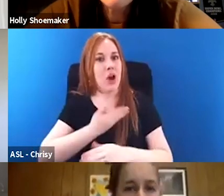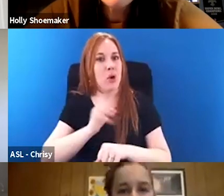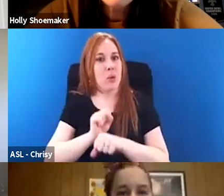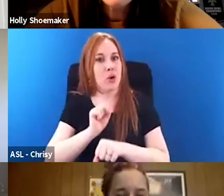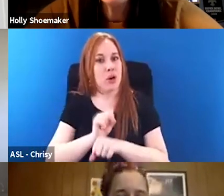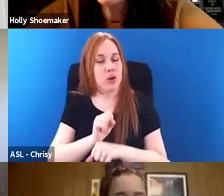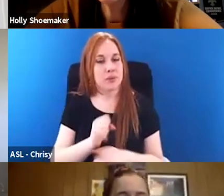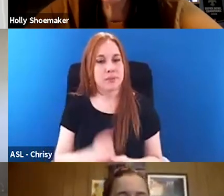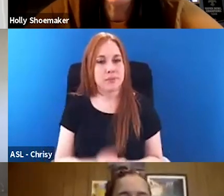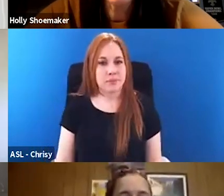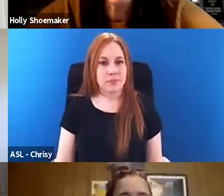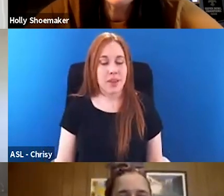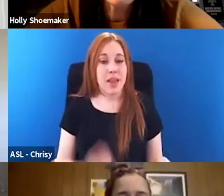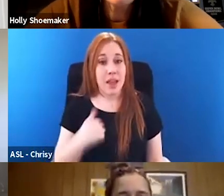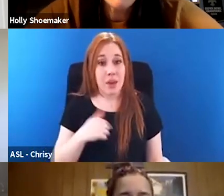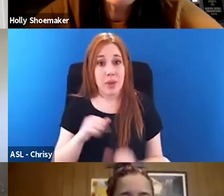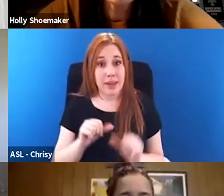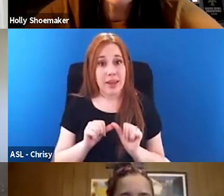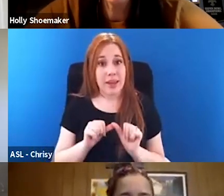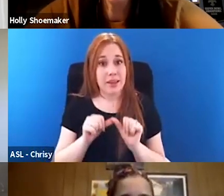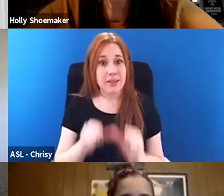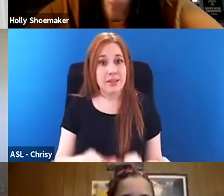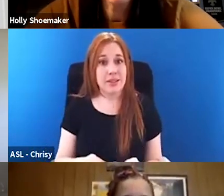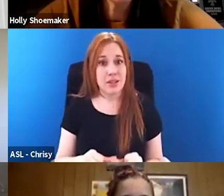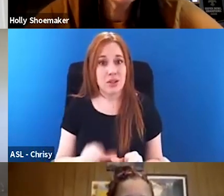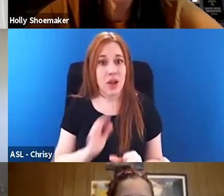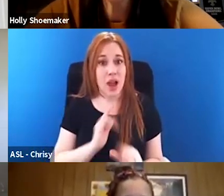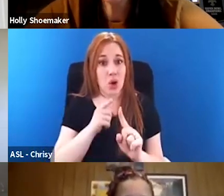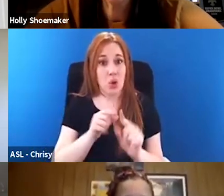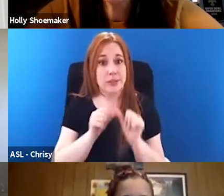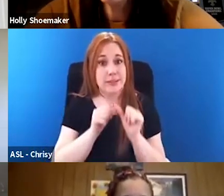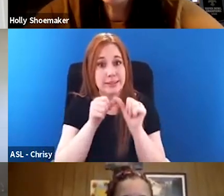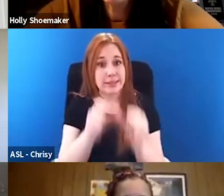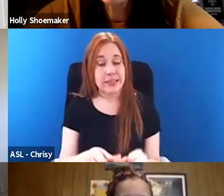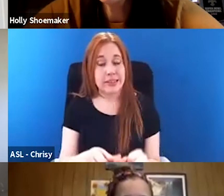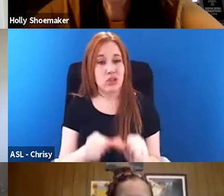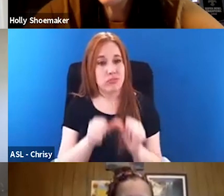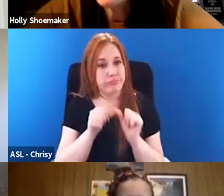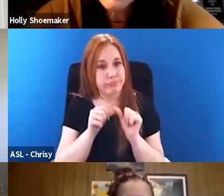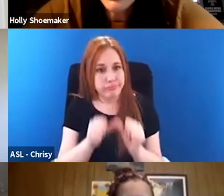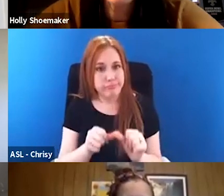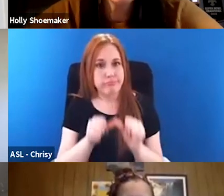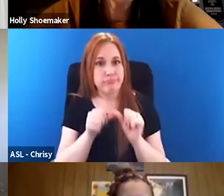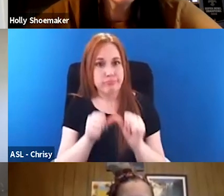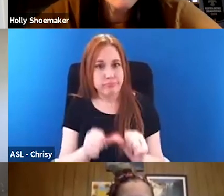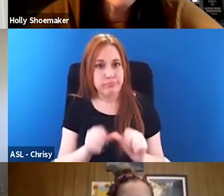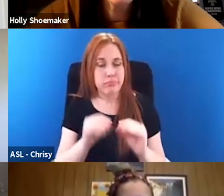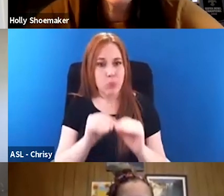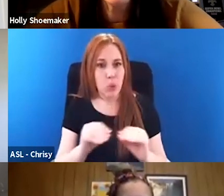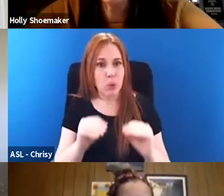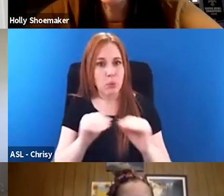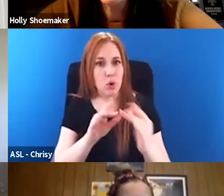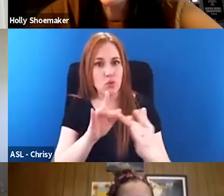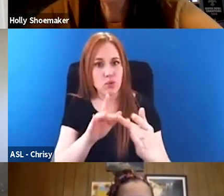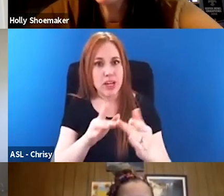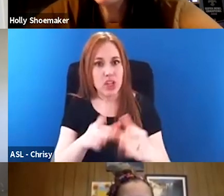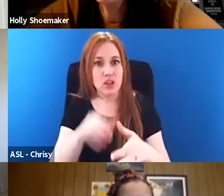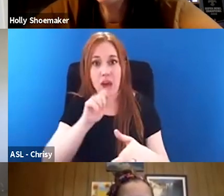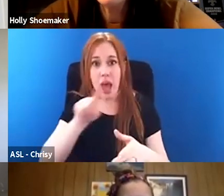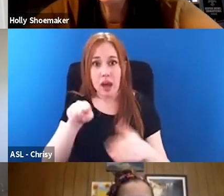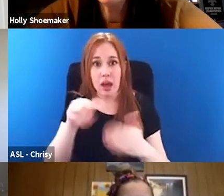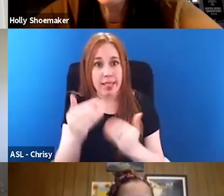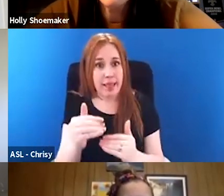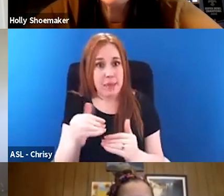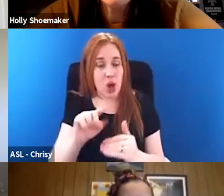we can continue, our goal is to continue to push even further reach out of Cincinnati. How do